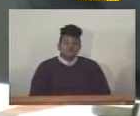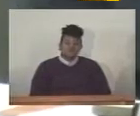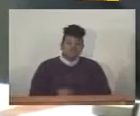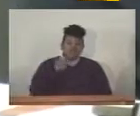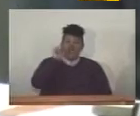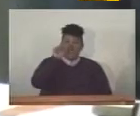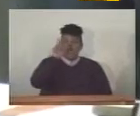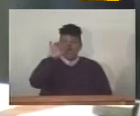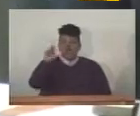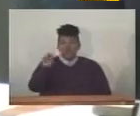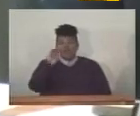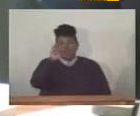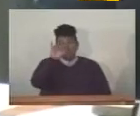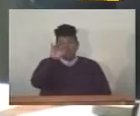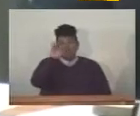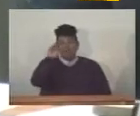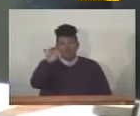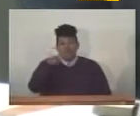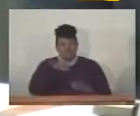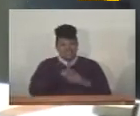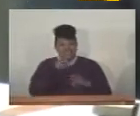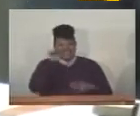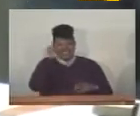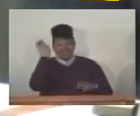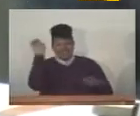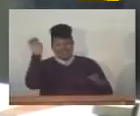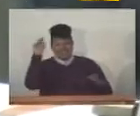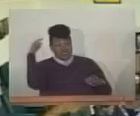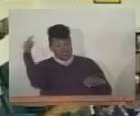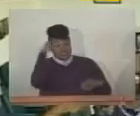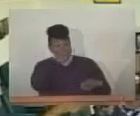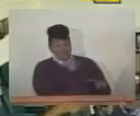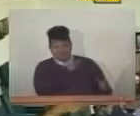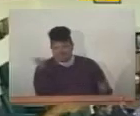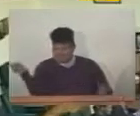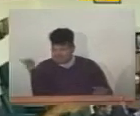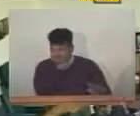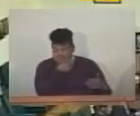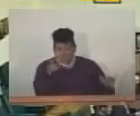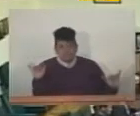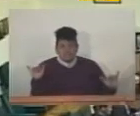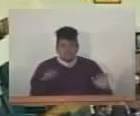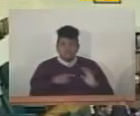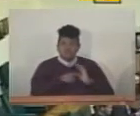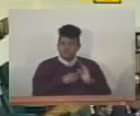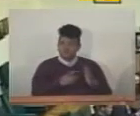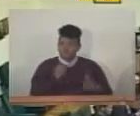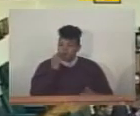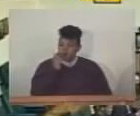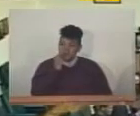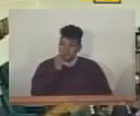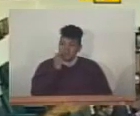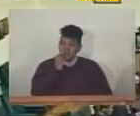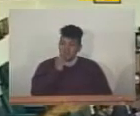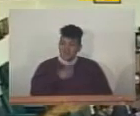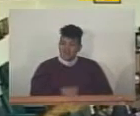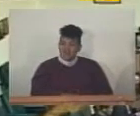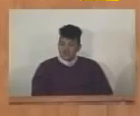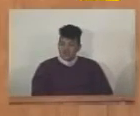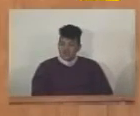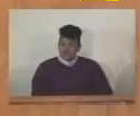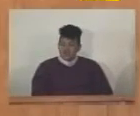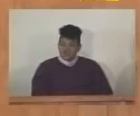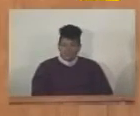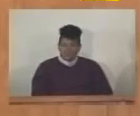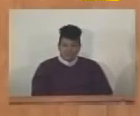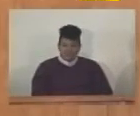Melbourne in the state of emergency parish, that's contempt they are showing. So, let